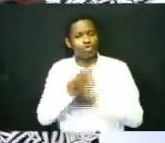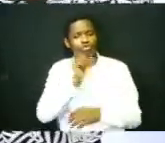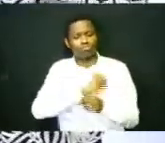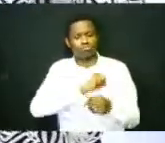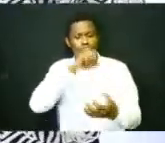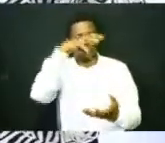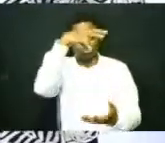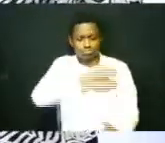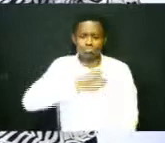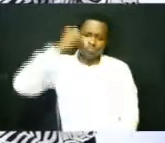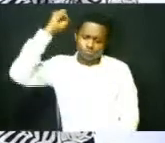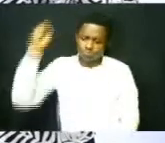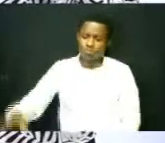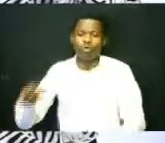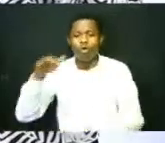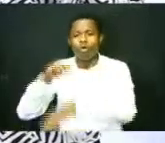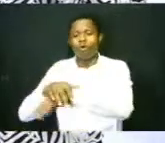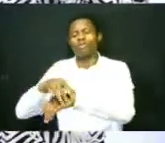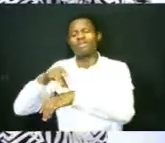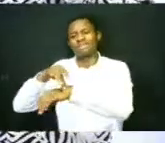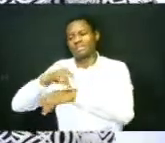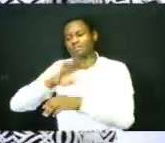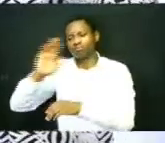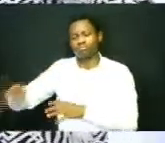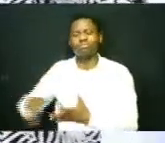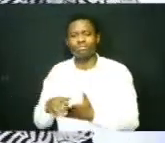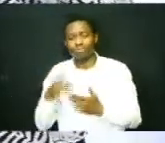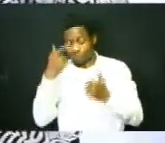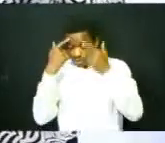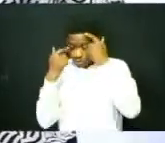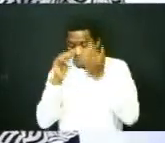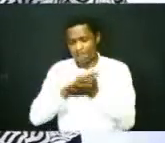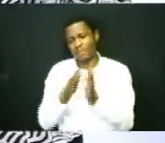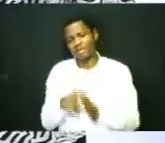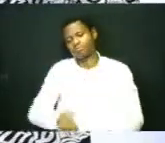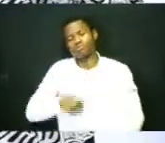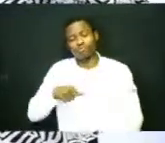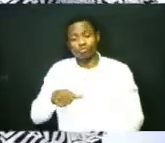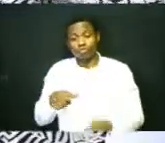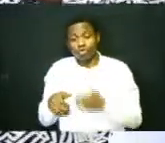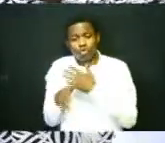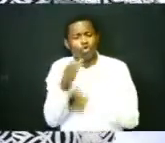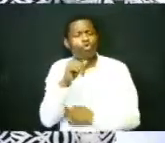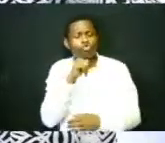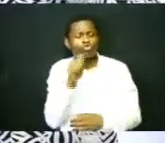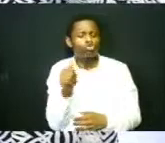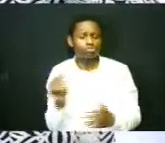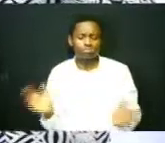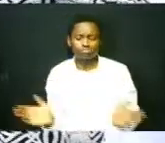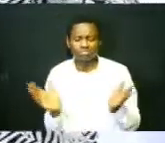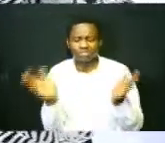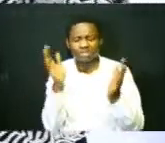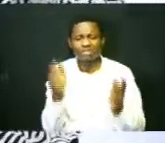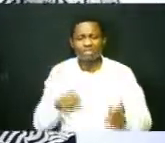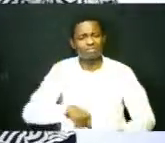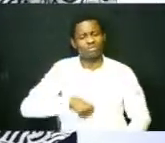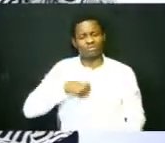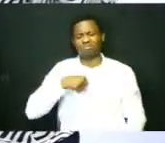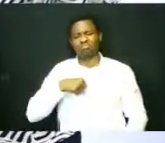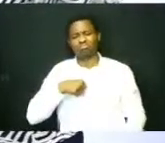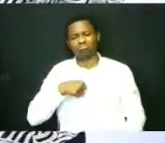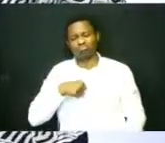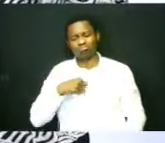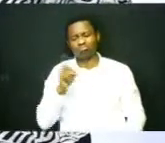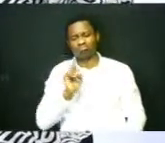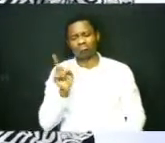are proud. Unyame, on so so, ma, so. And then my last one, lack of faithfulness in the service